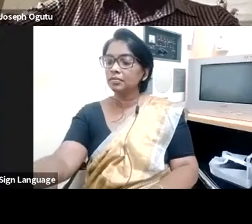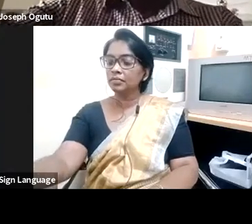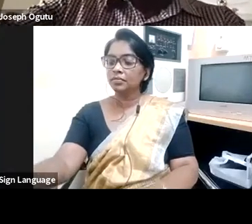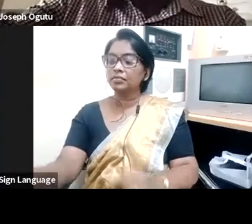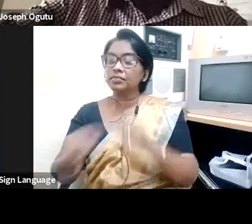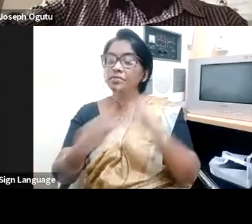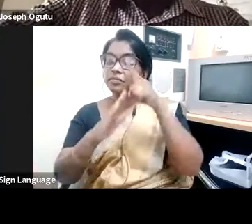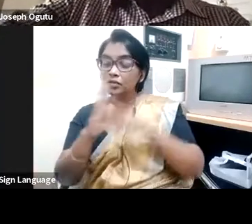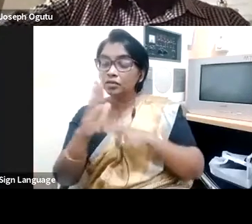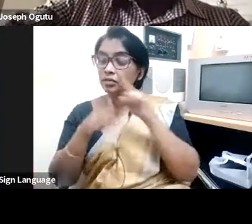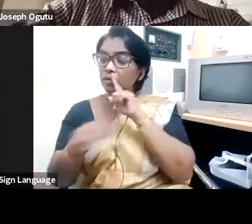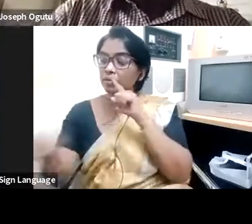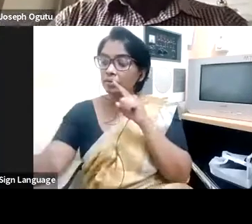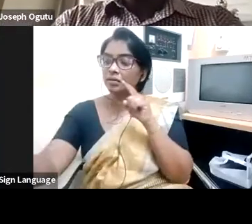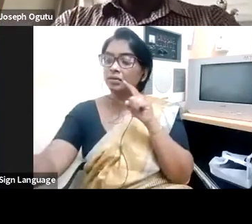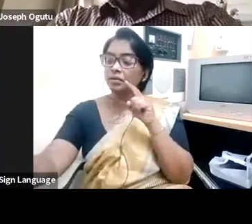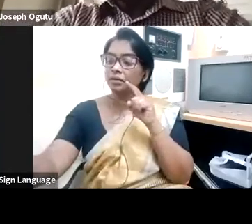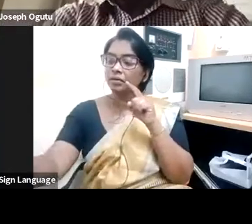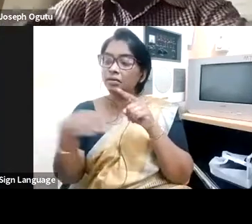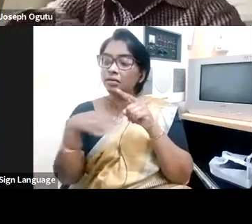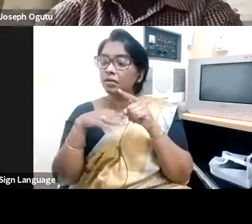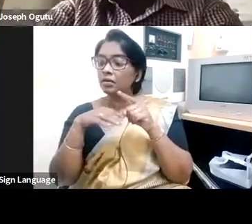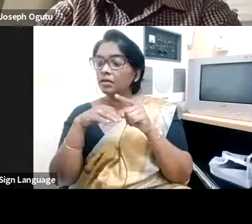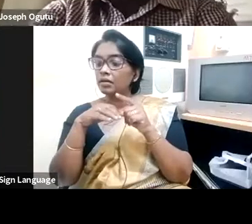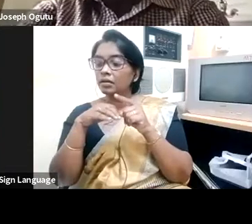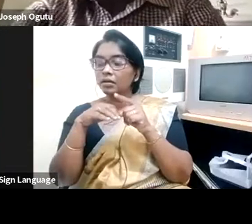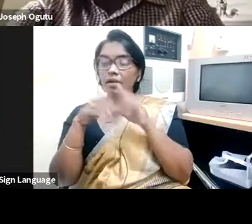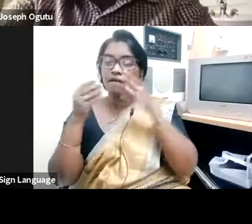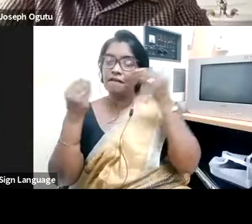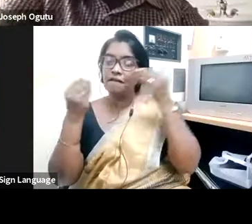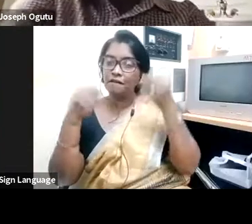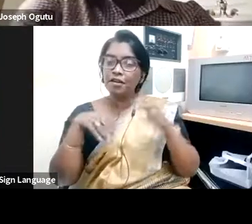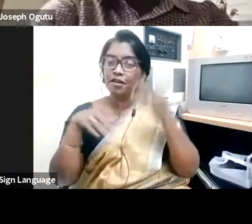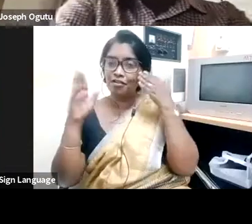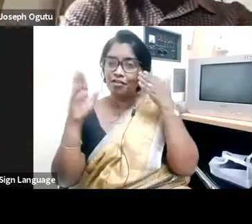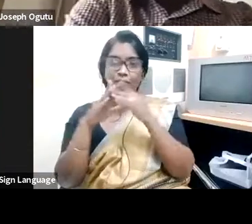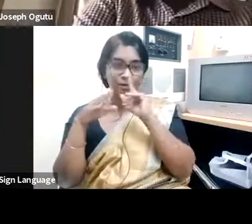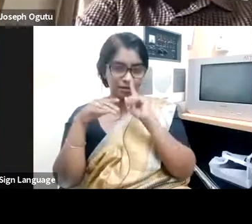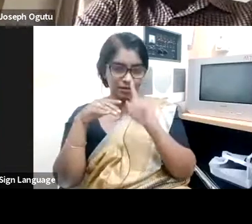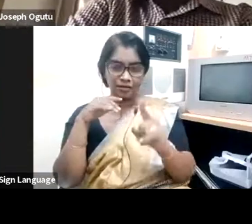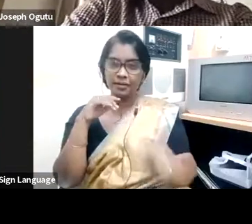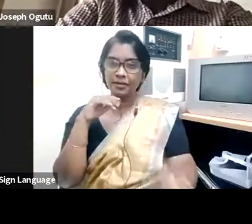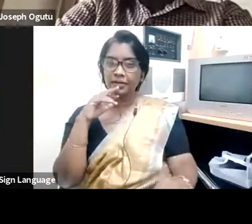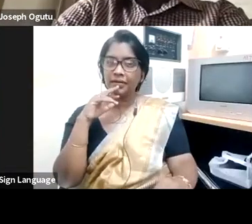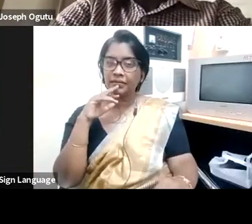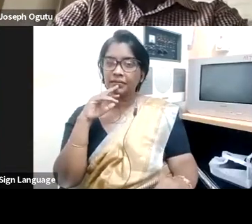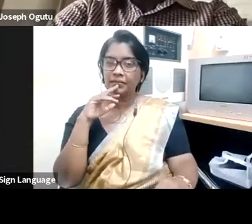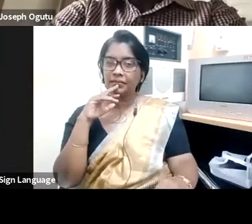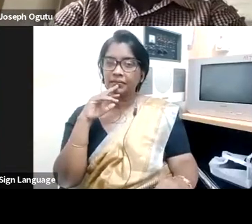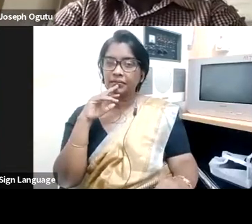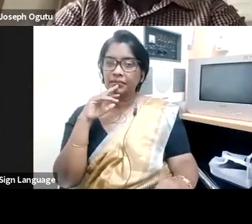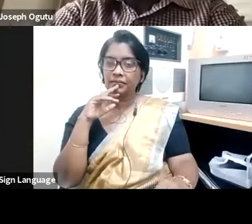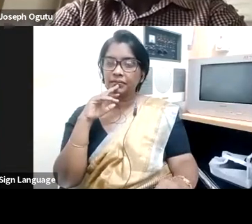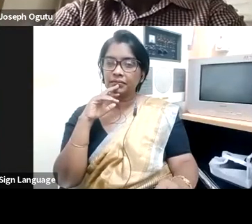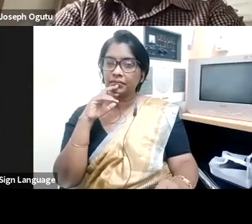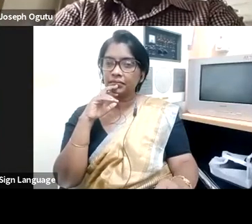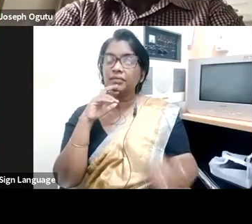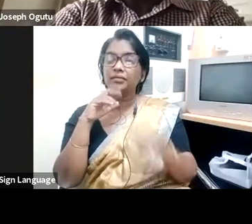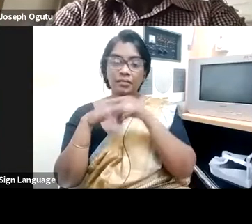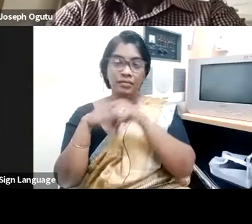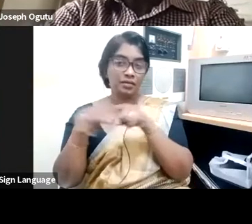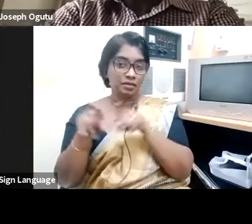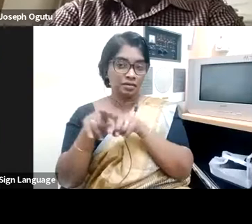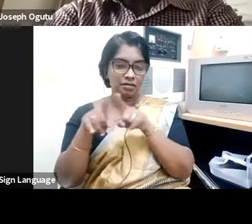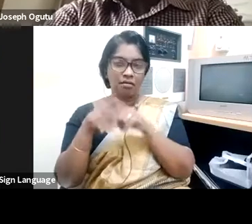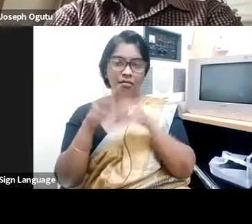failures. And said fail fast, and we say that you fail, you stand up again, keep going. But